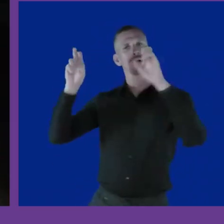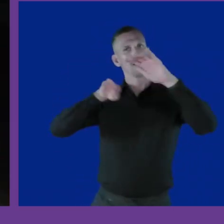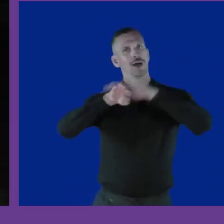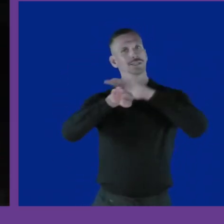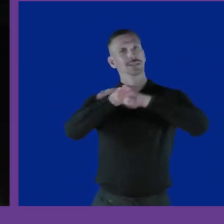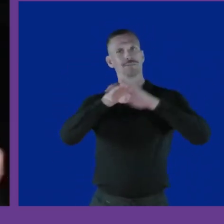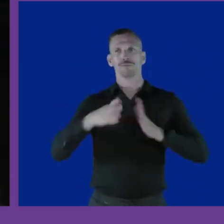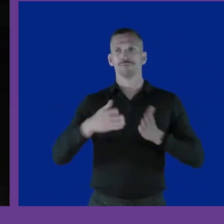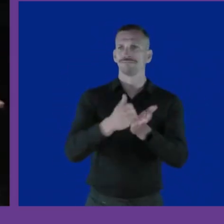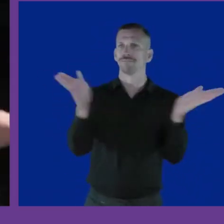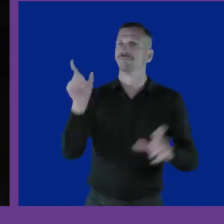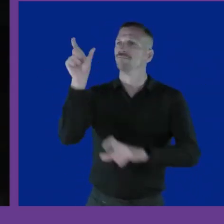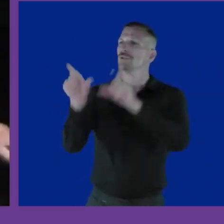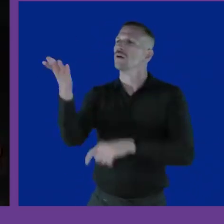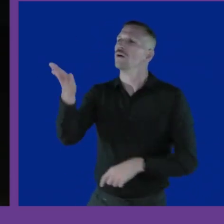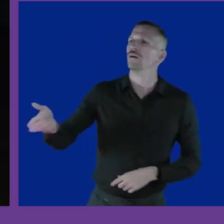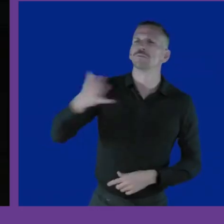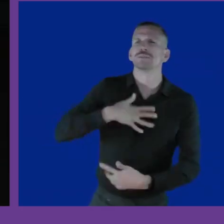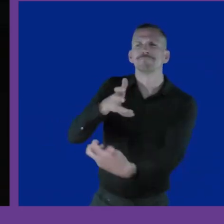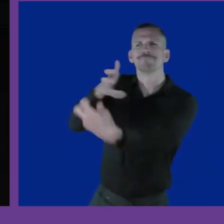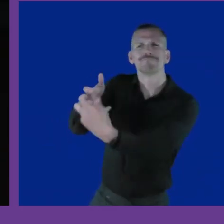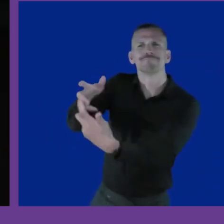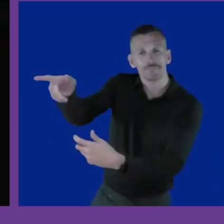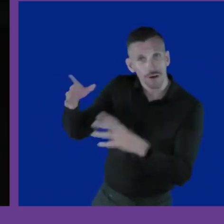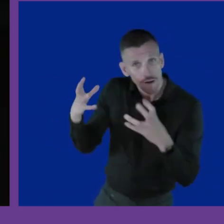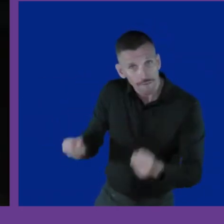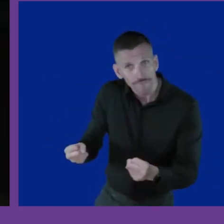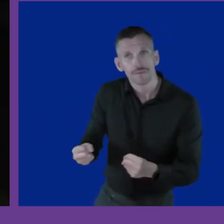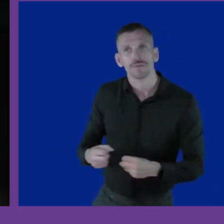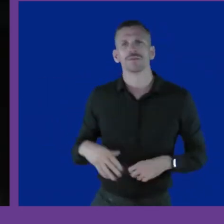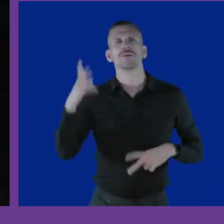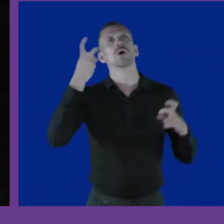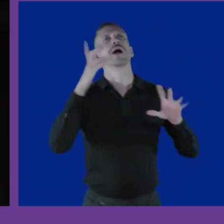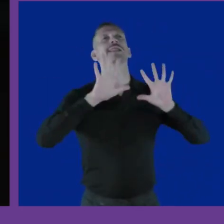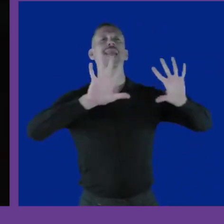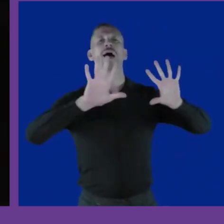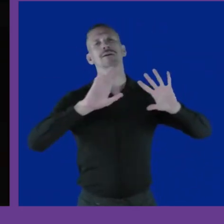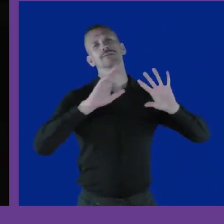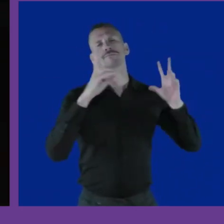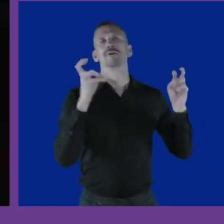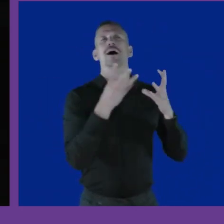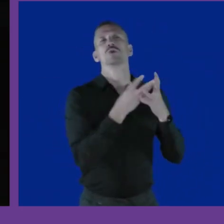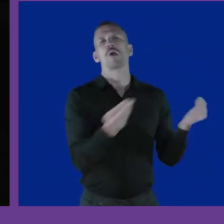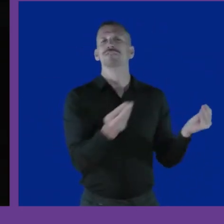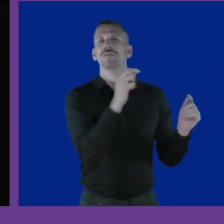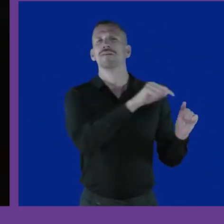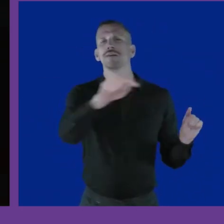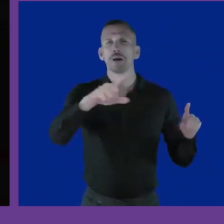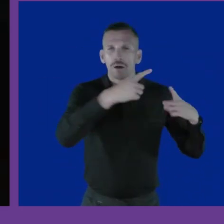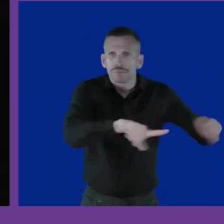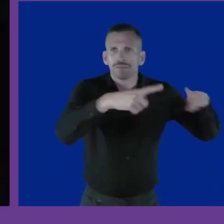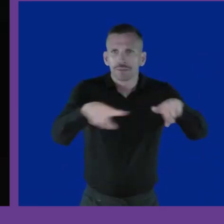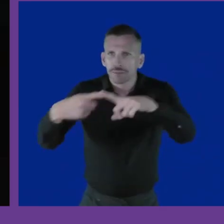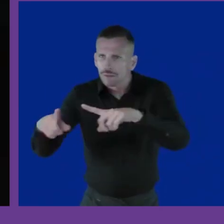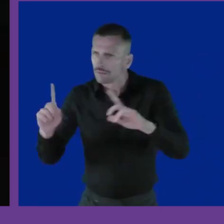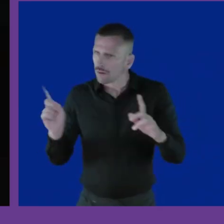Jakob was just saying, that you have 10 different solutions, you always need to adapt. It's always the person who needs to adapt and not the system. Where do you